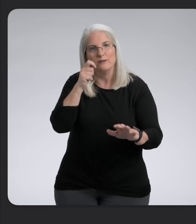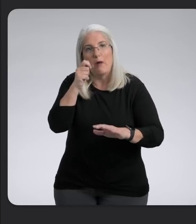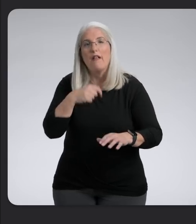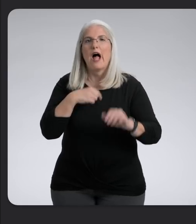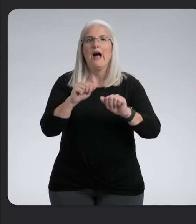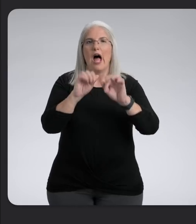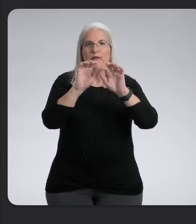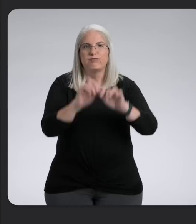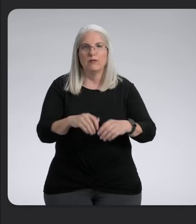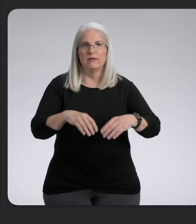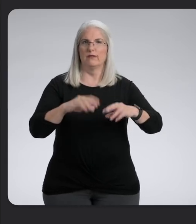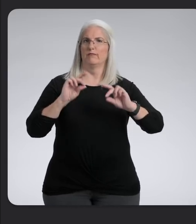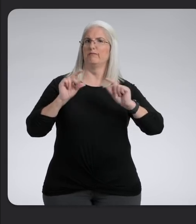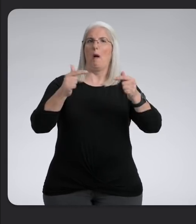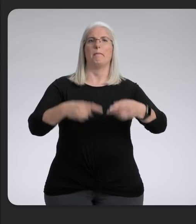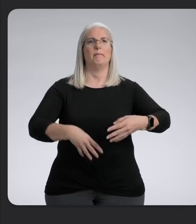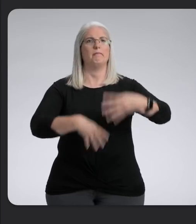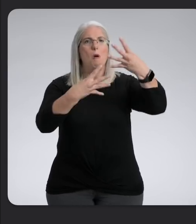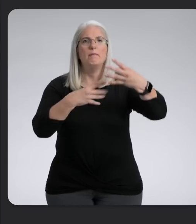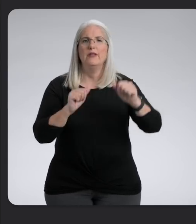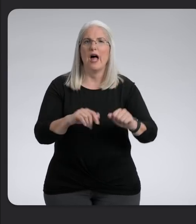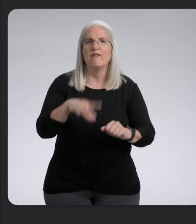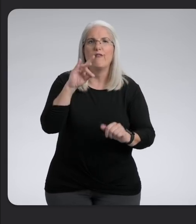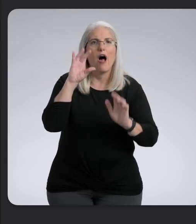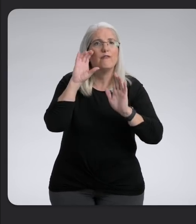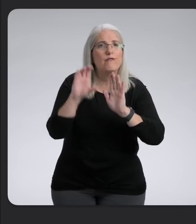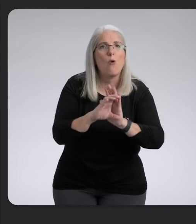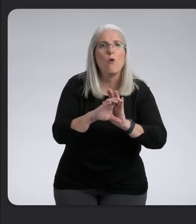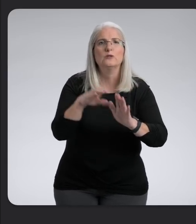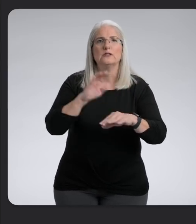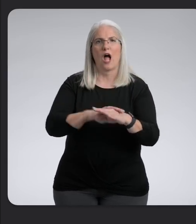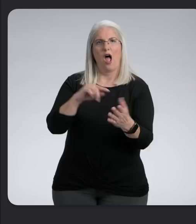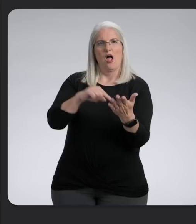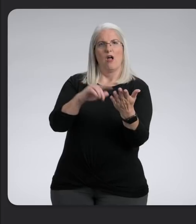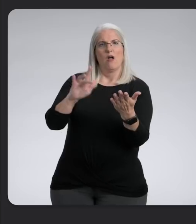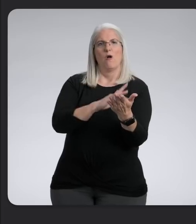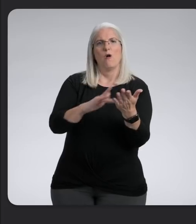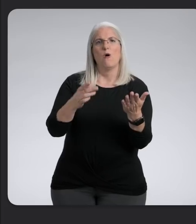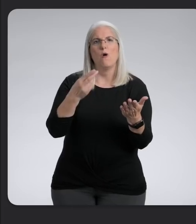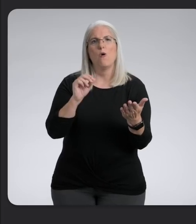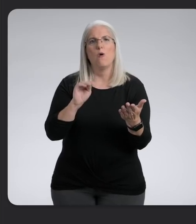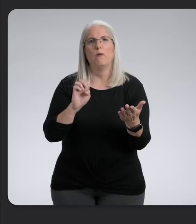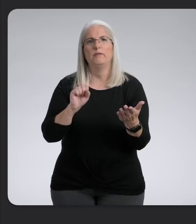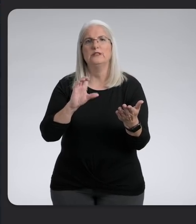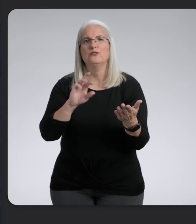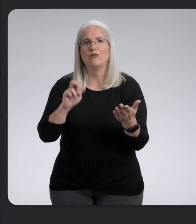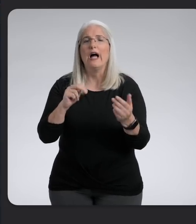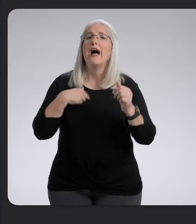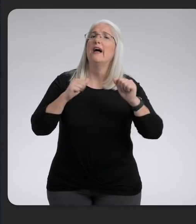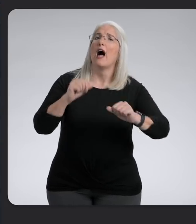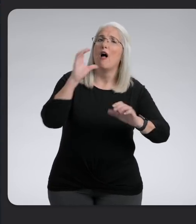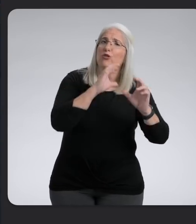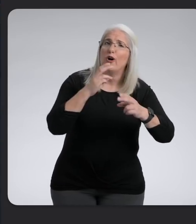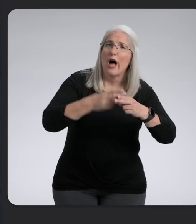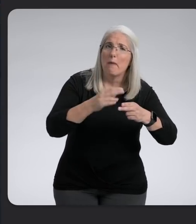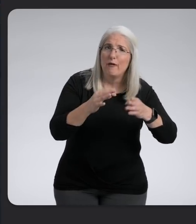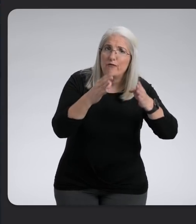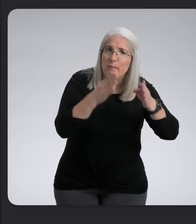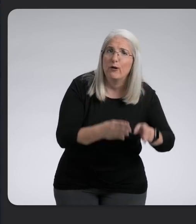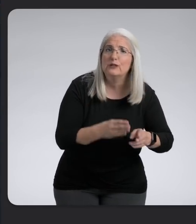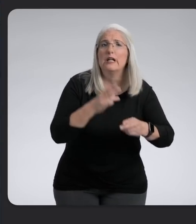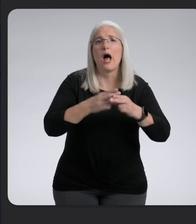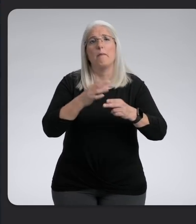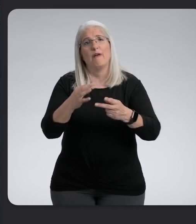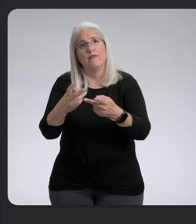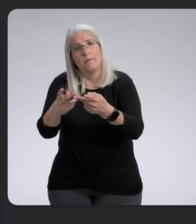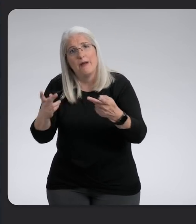home screen. Spotlight leverages intelligence from the Photos app so you can search by people, scenes, elements in your photos, or